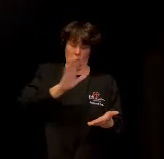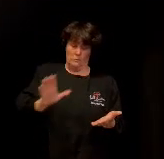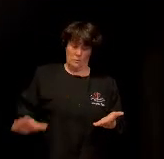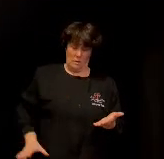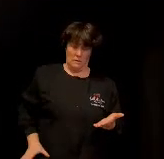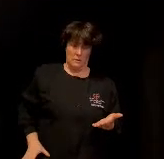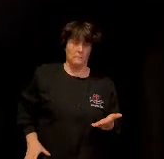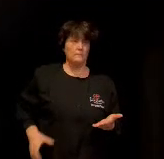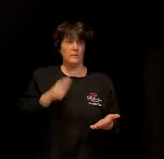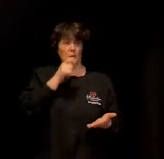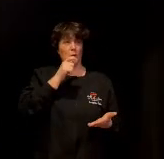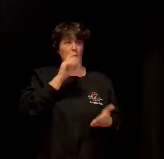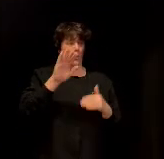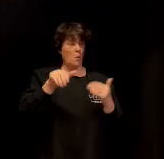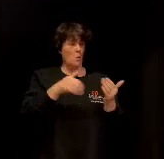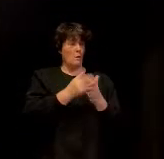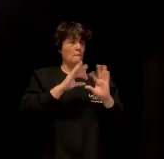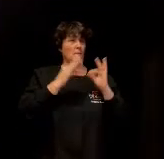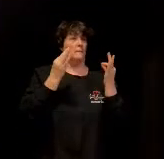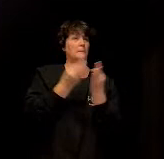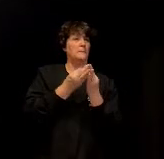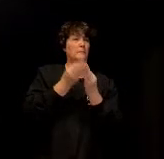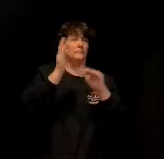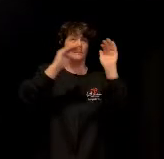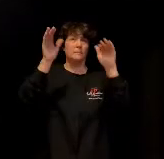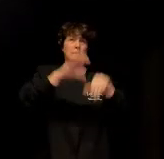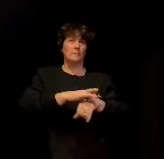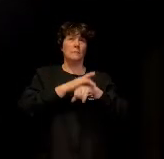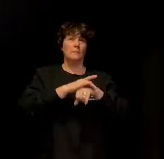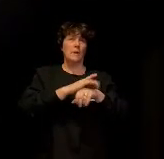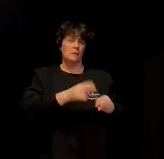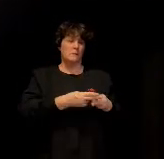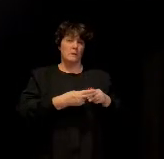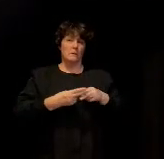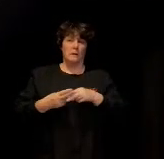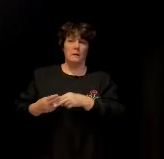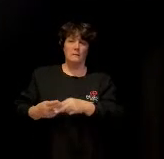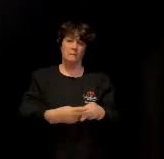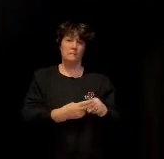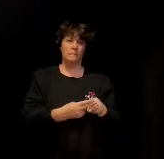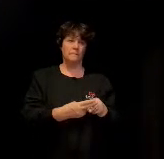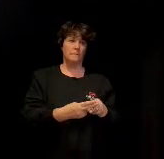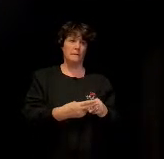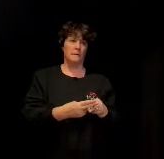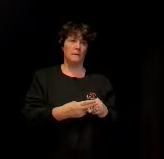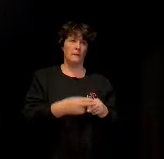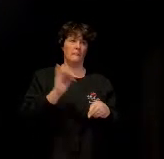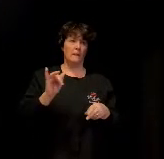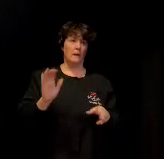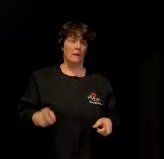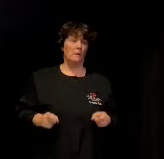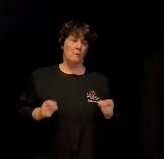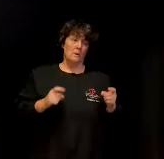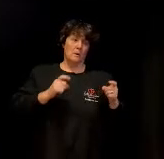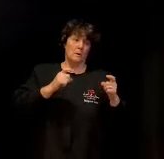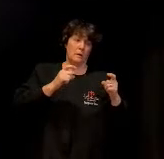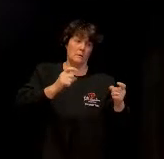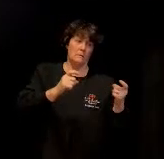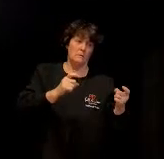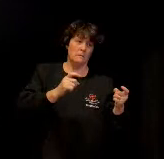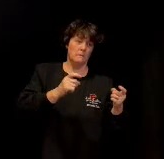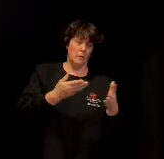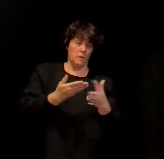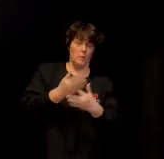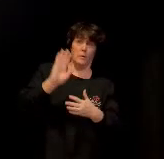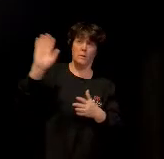From whom the whole family in heaven and earth is named. Now look what he says. That he would grant you, according to the riches of his